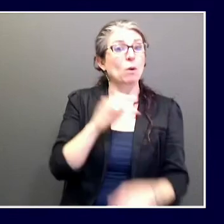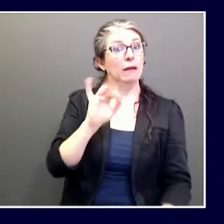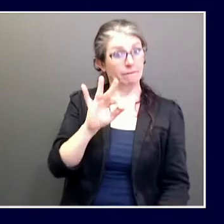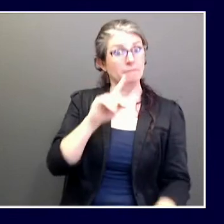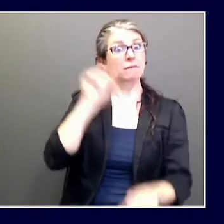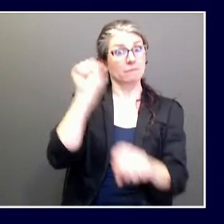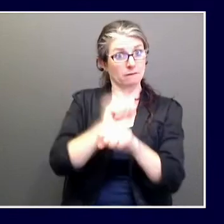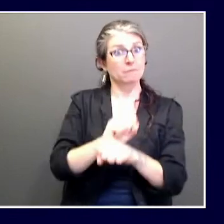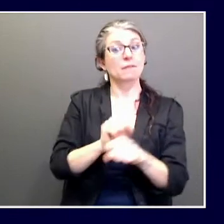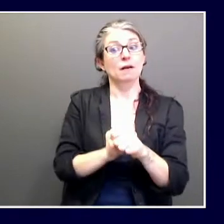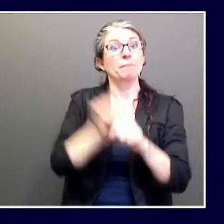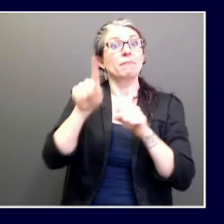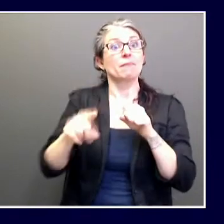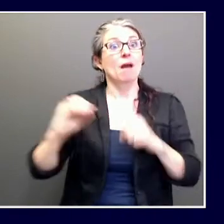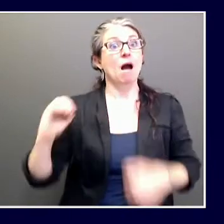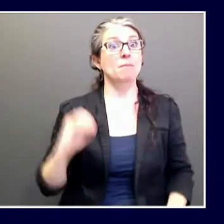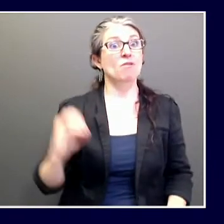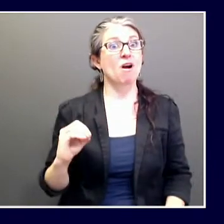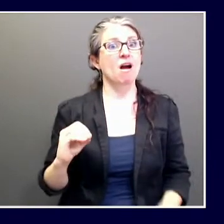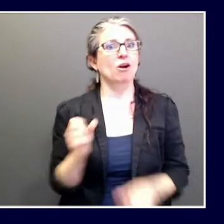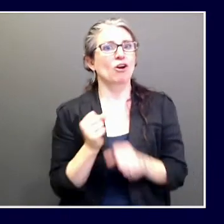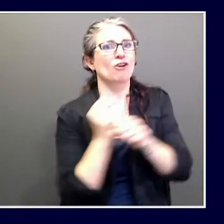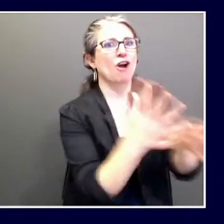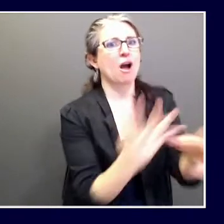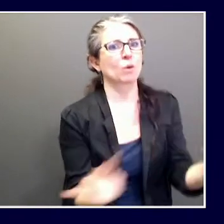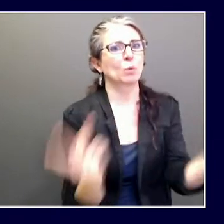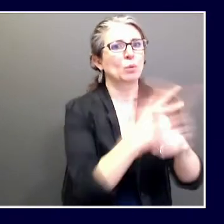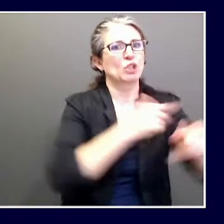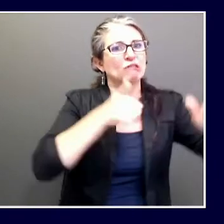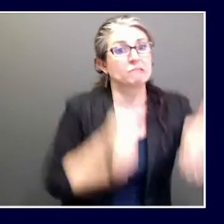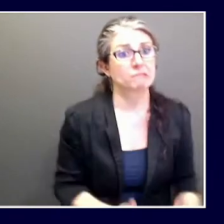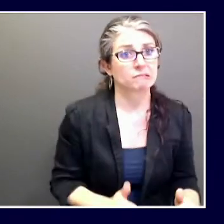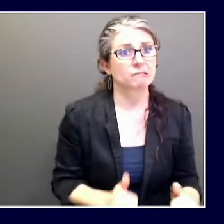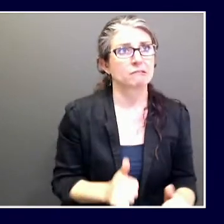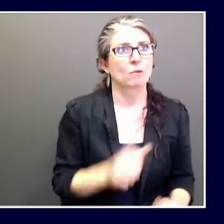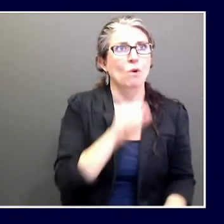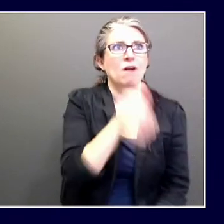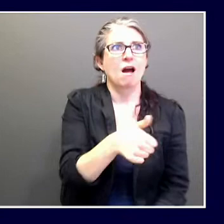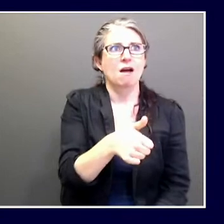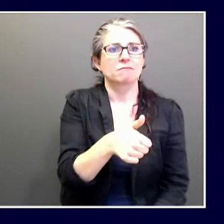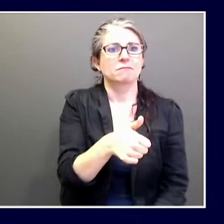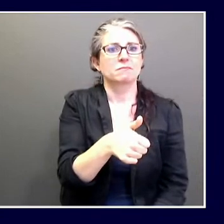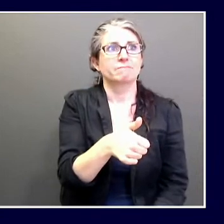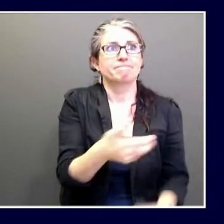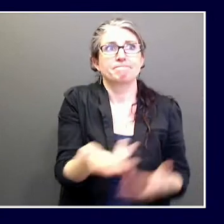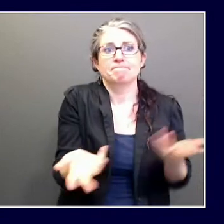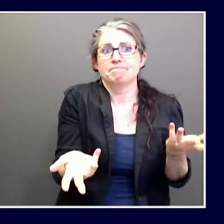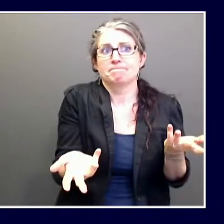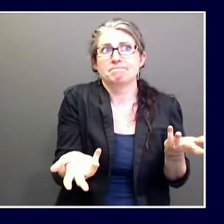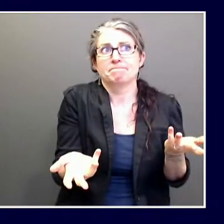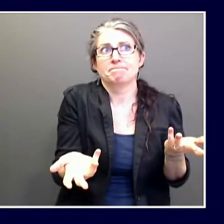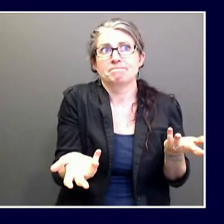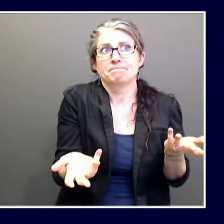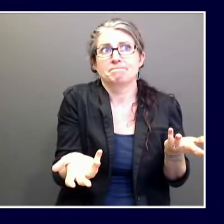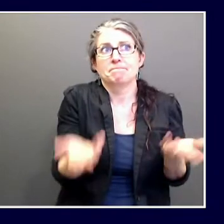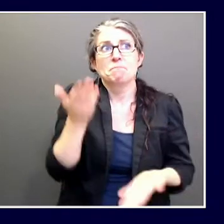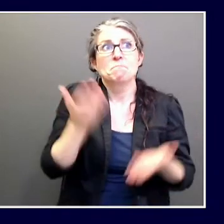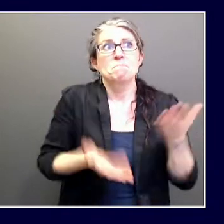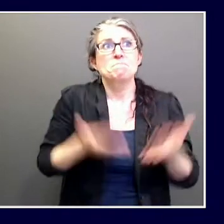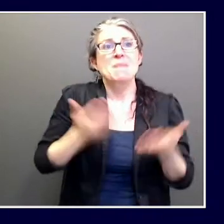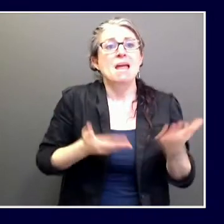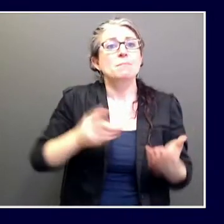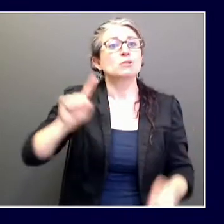doesn't land people in the hospital at a higher rate, if it's much more contagious than Delta and causes more